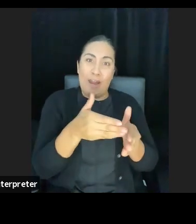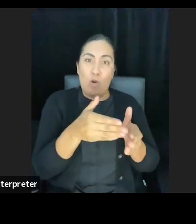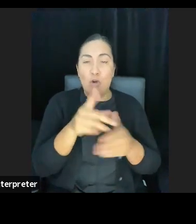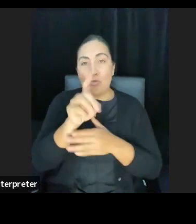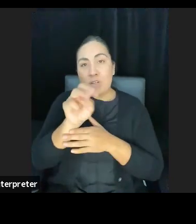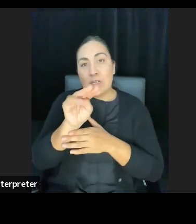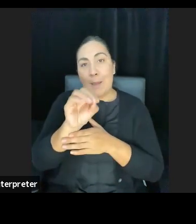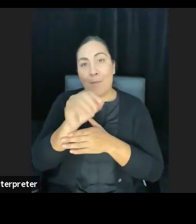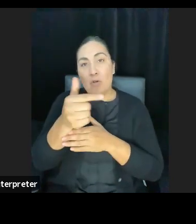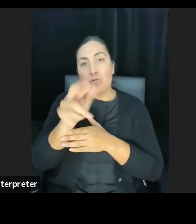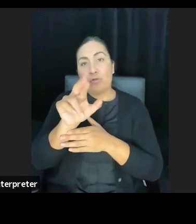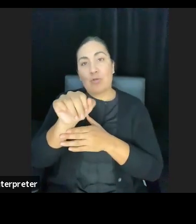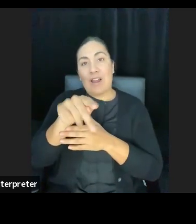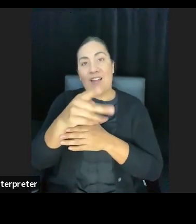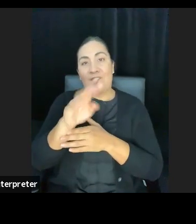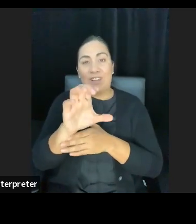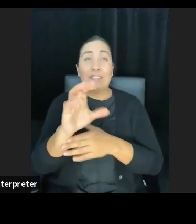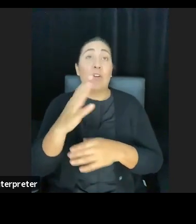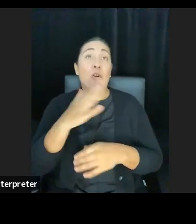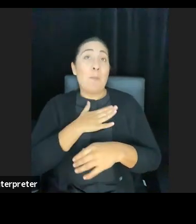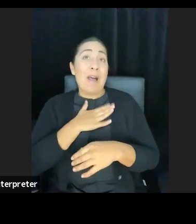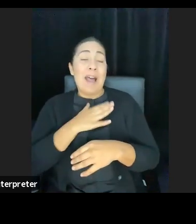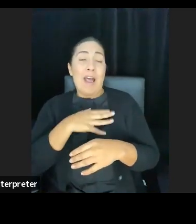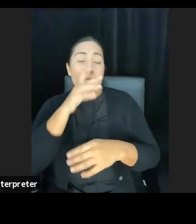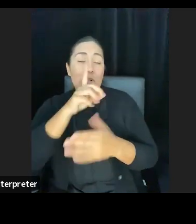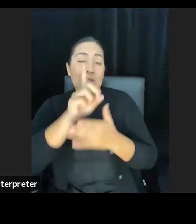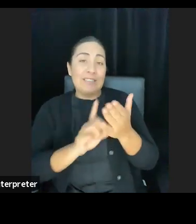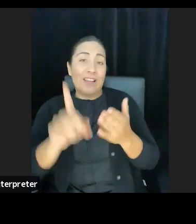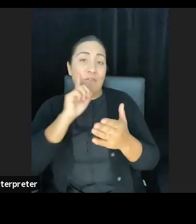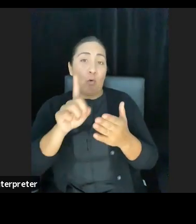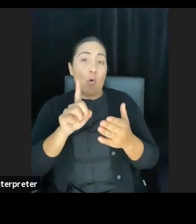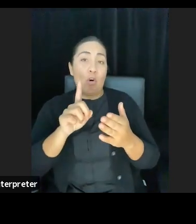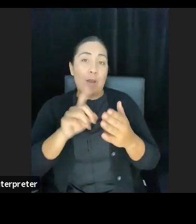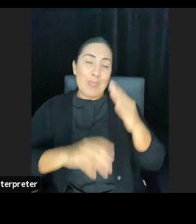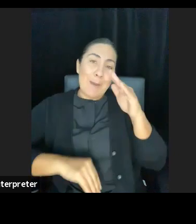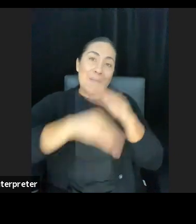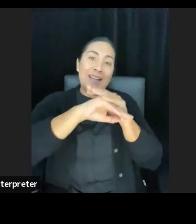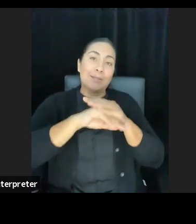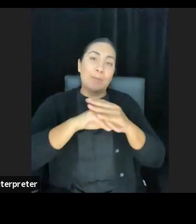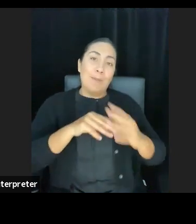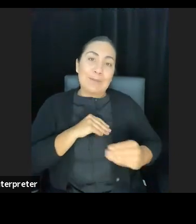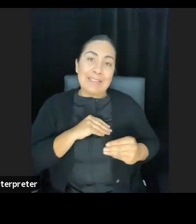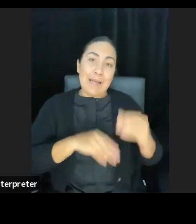design for the maximum accessibility and the maximum outcomes of justice.